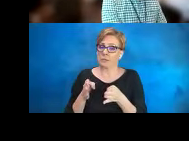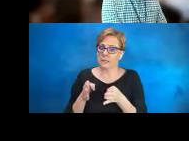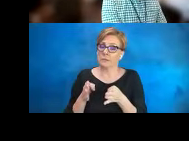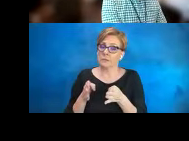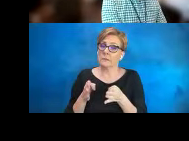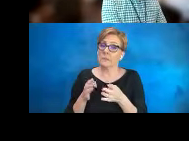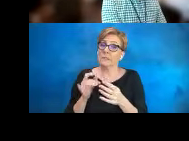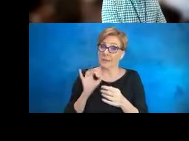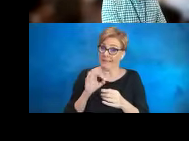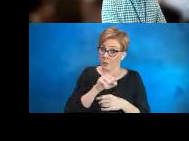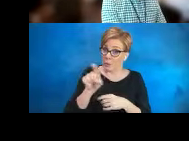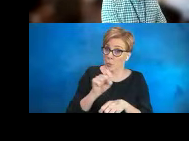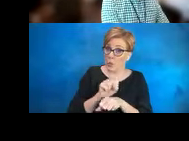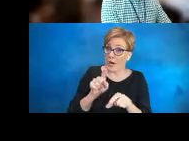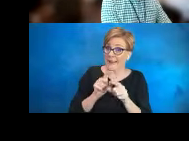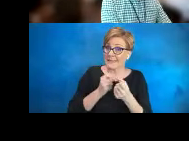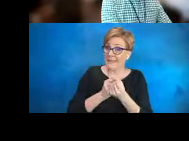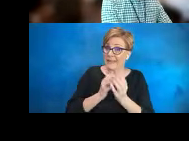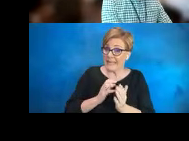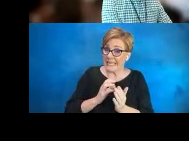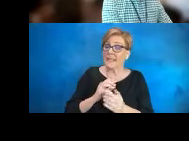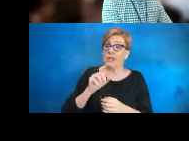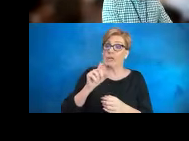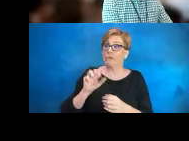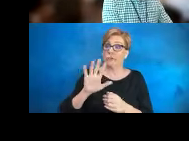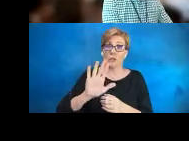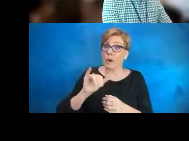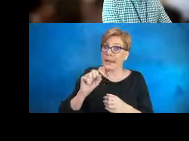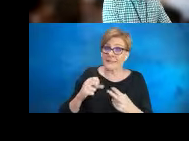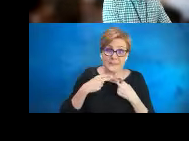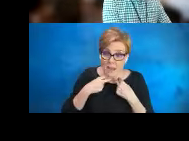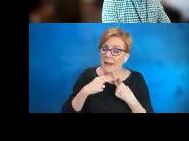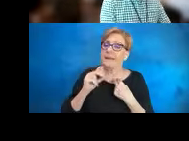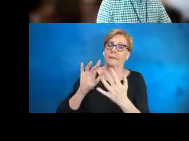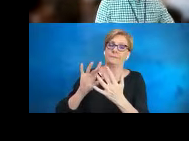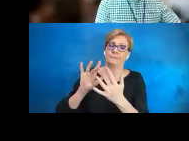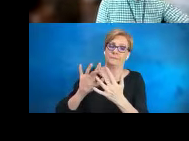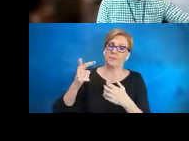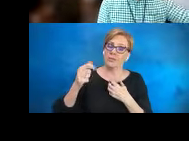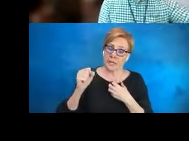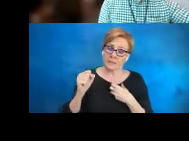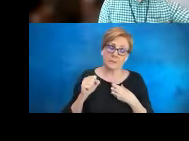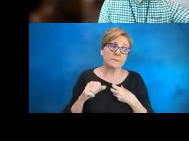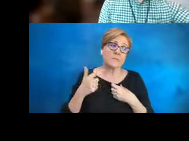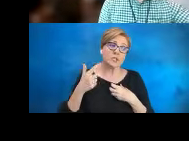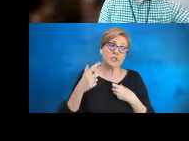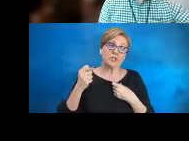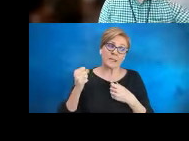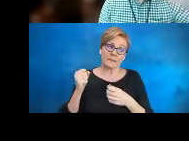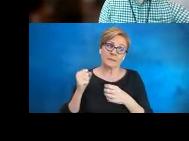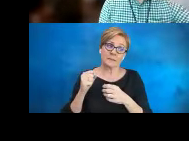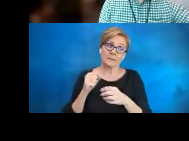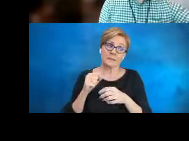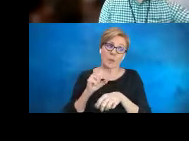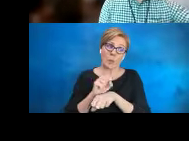try and move something along. They supervise a variety of people. What are people